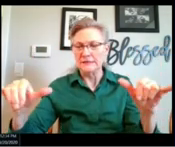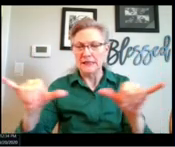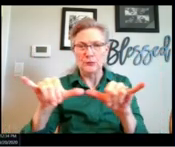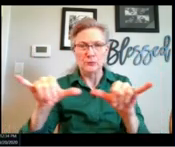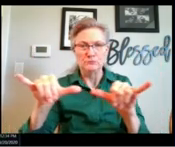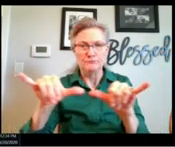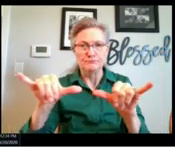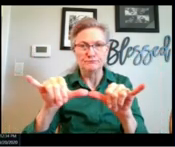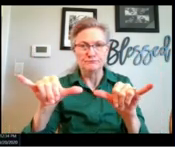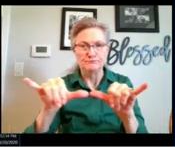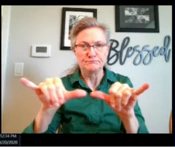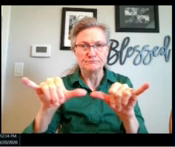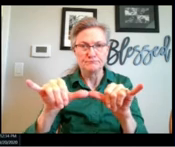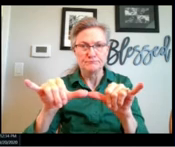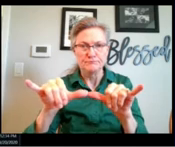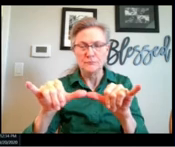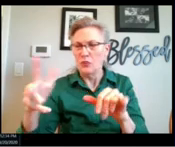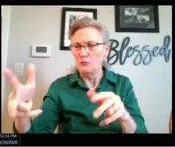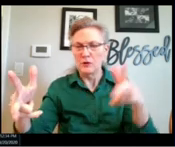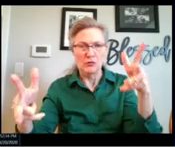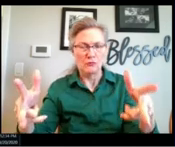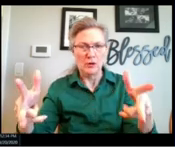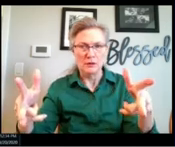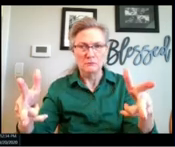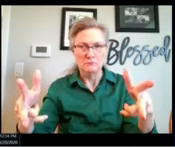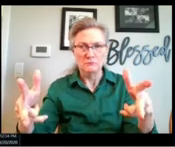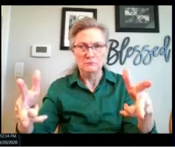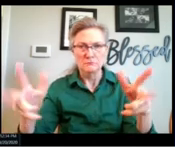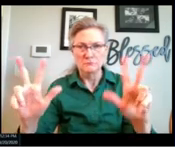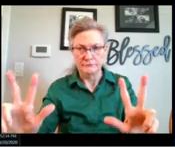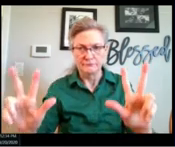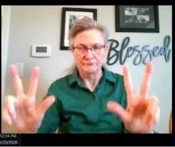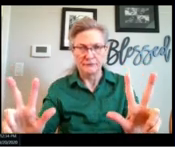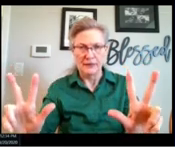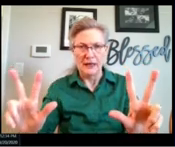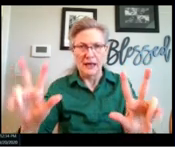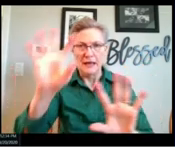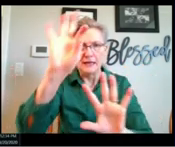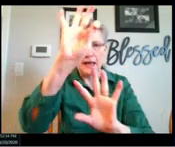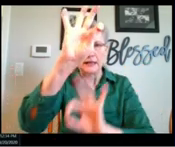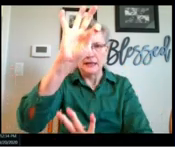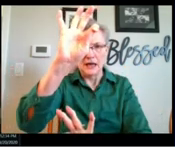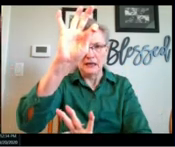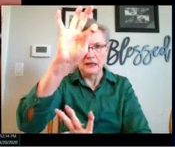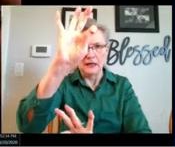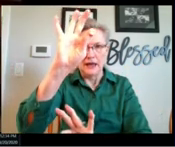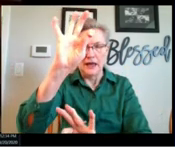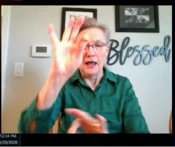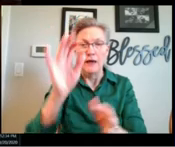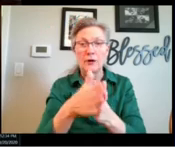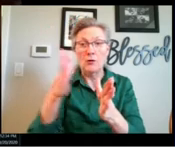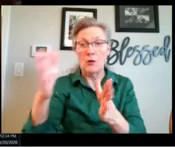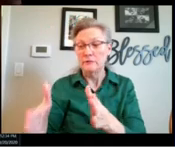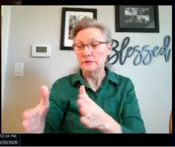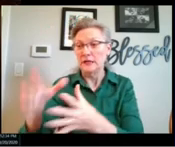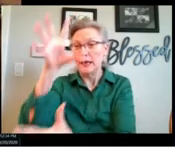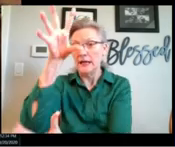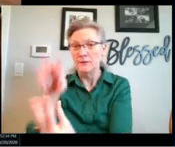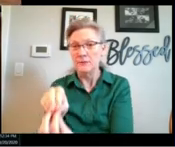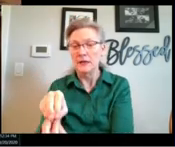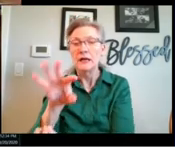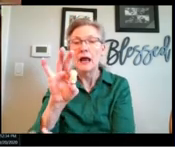same measure. So 3 and 3, and then 9 and 9. If I go off to the side and add those up,